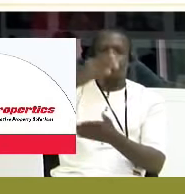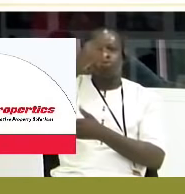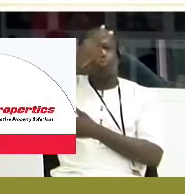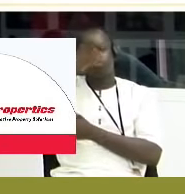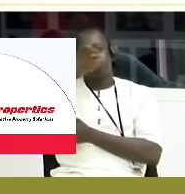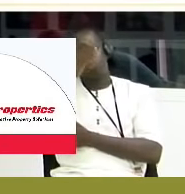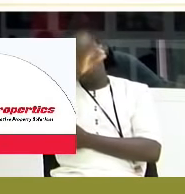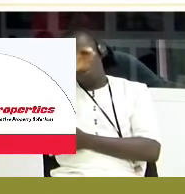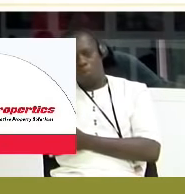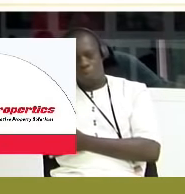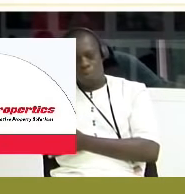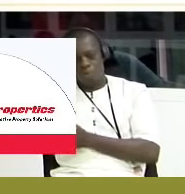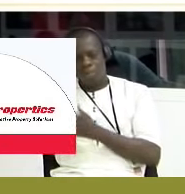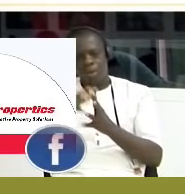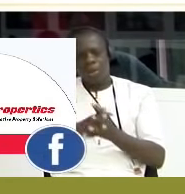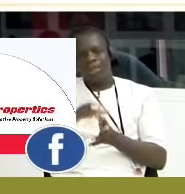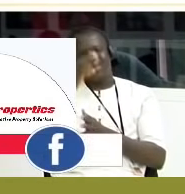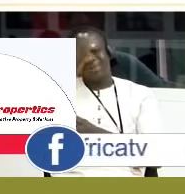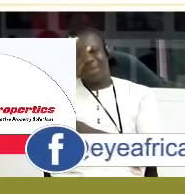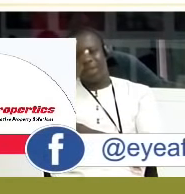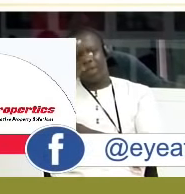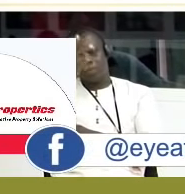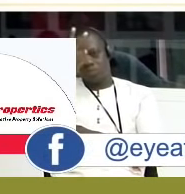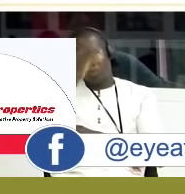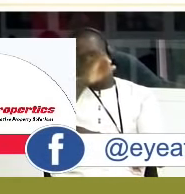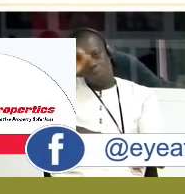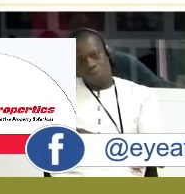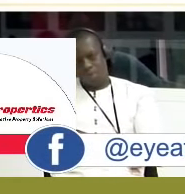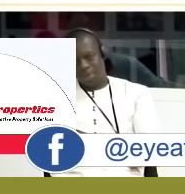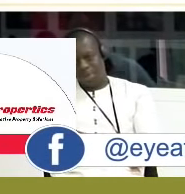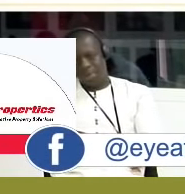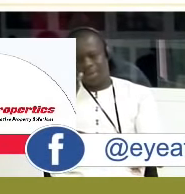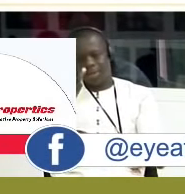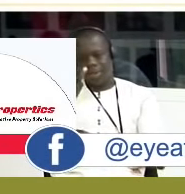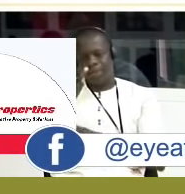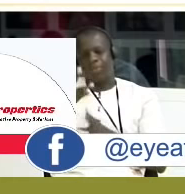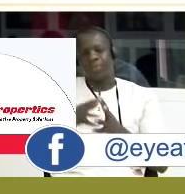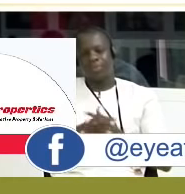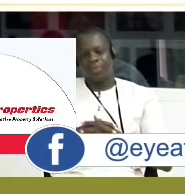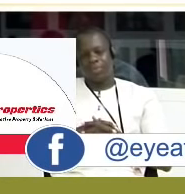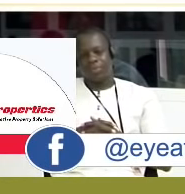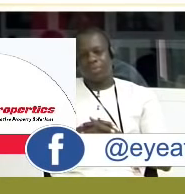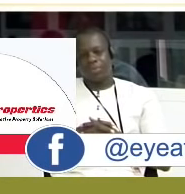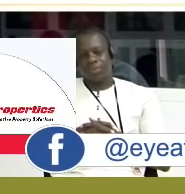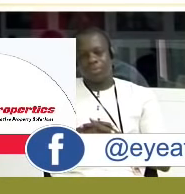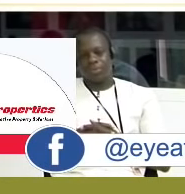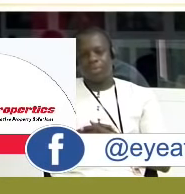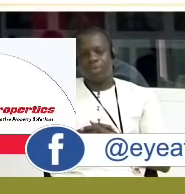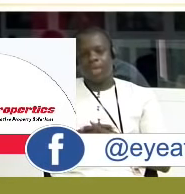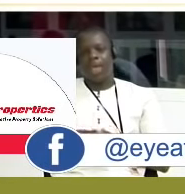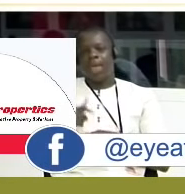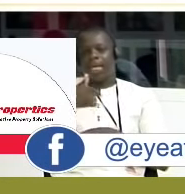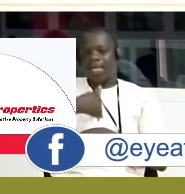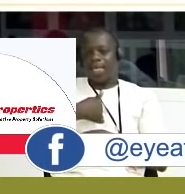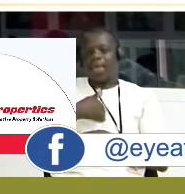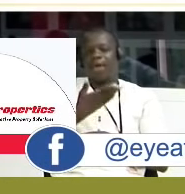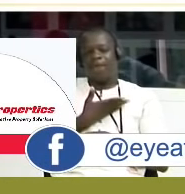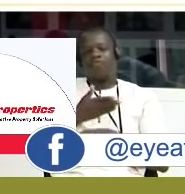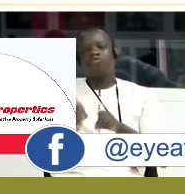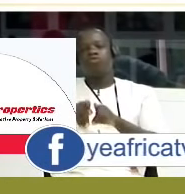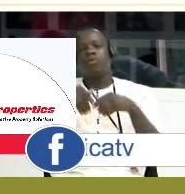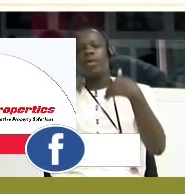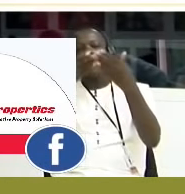2003. I have a, you gave me a copy of